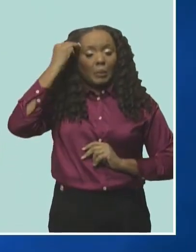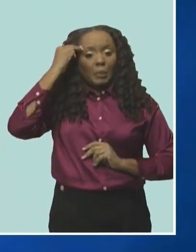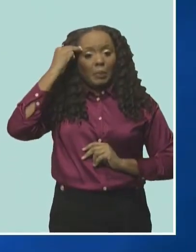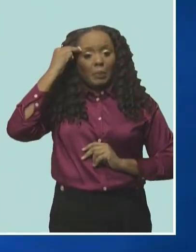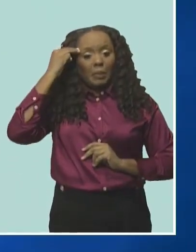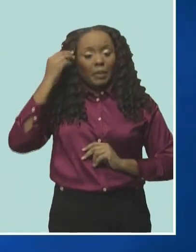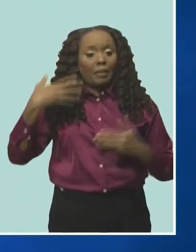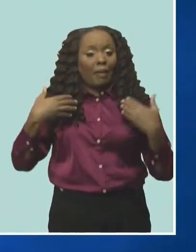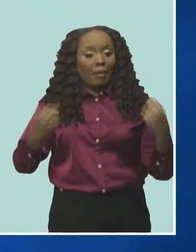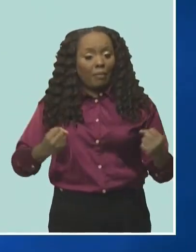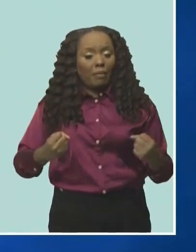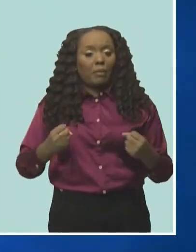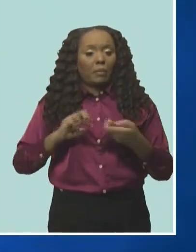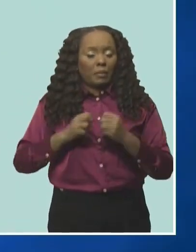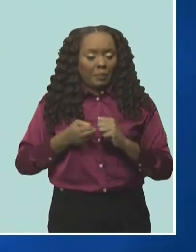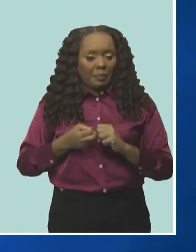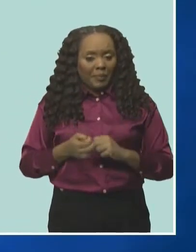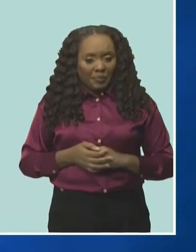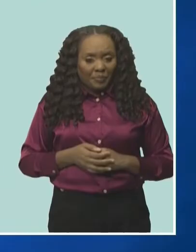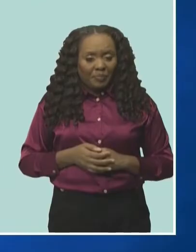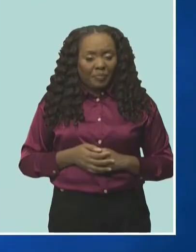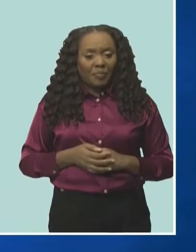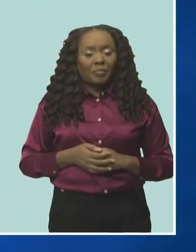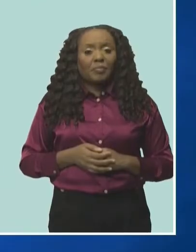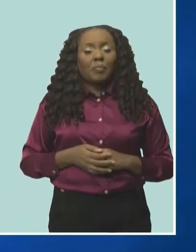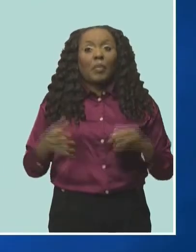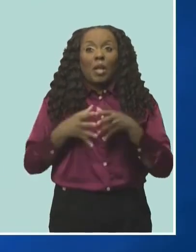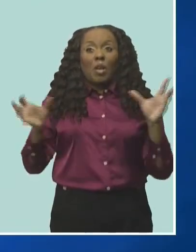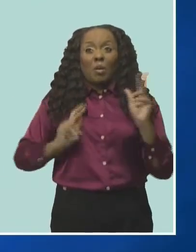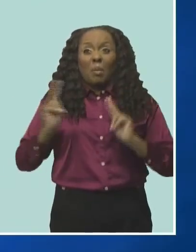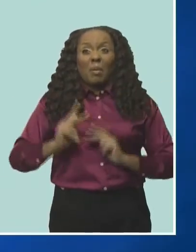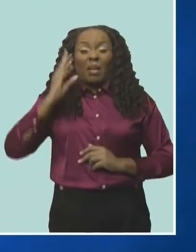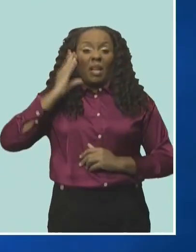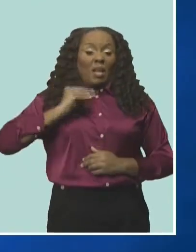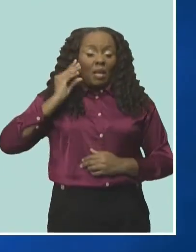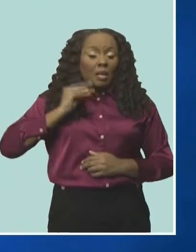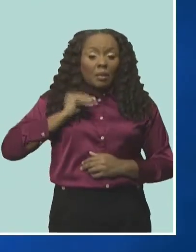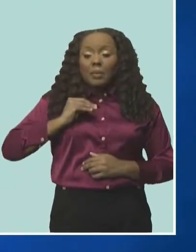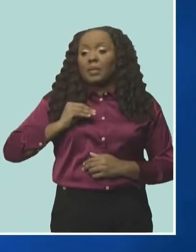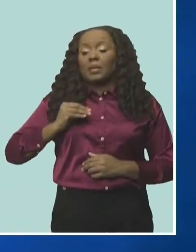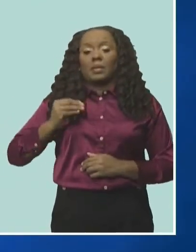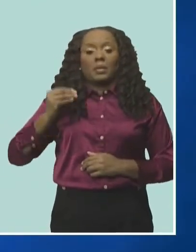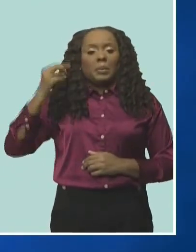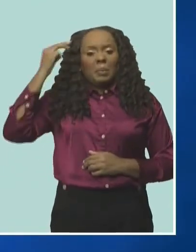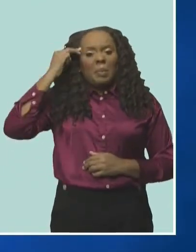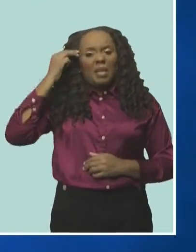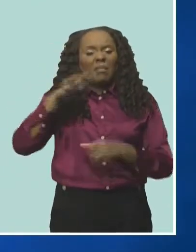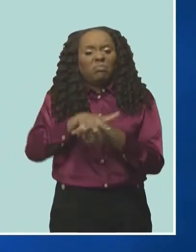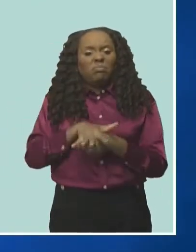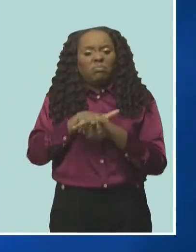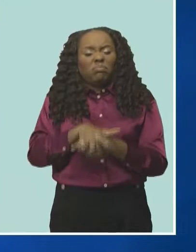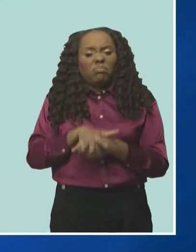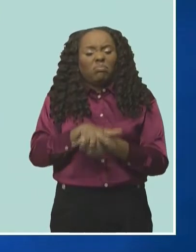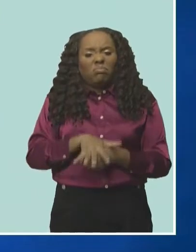What we found, and I'm sure many people have themselves experienced this, is that a lot of the mental stress that was causing people